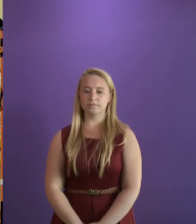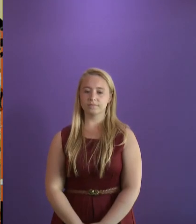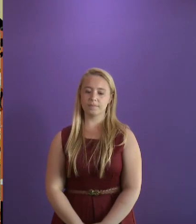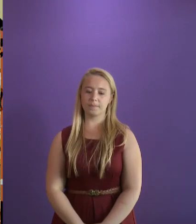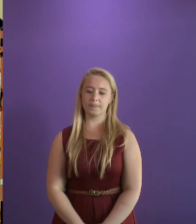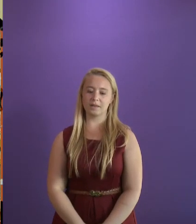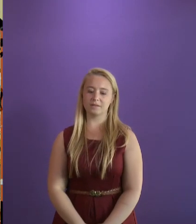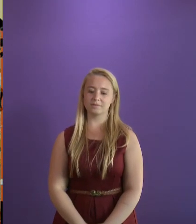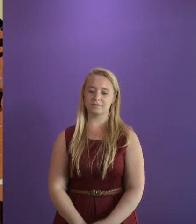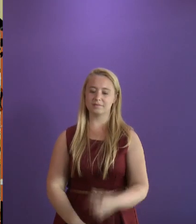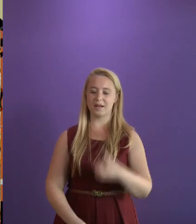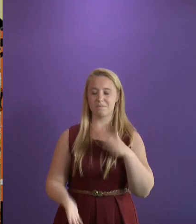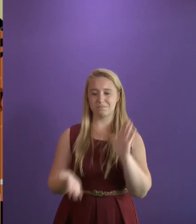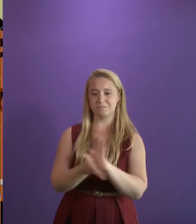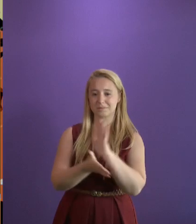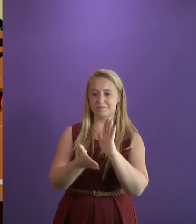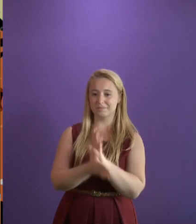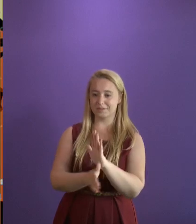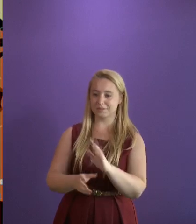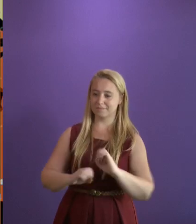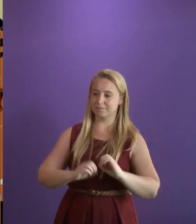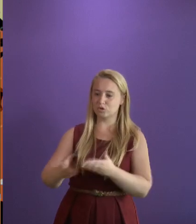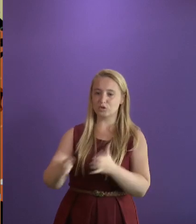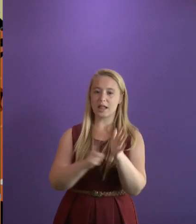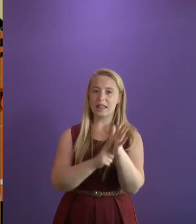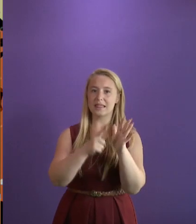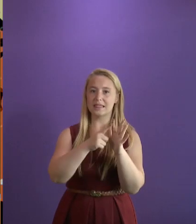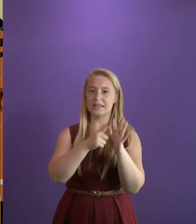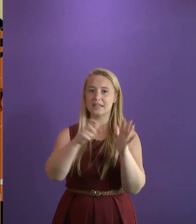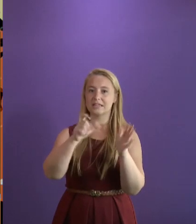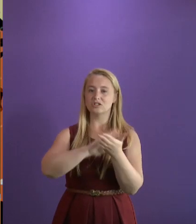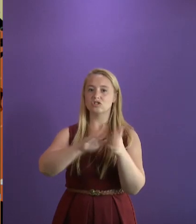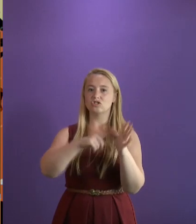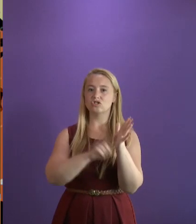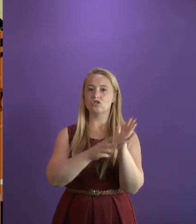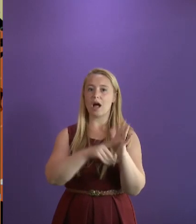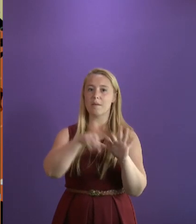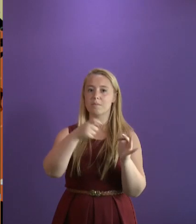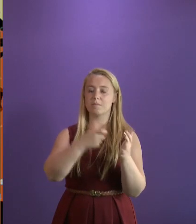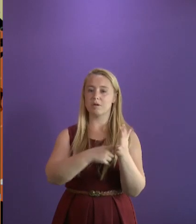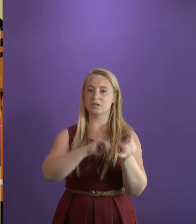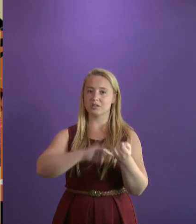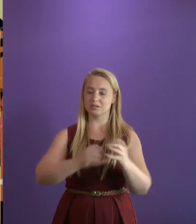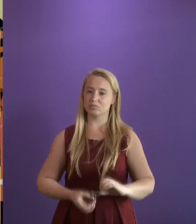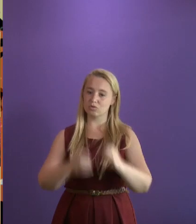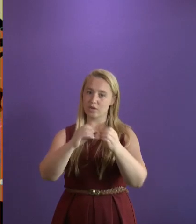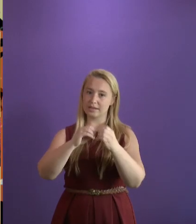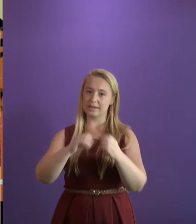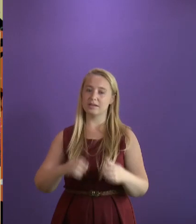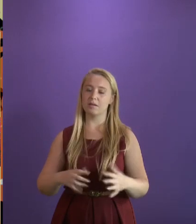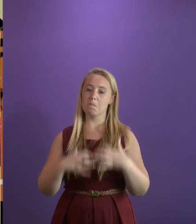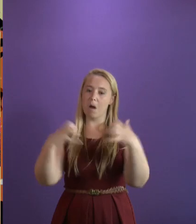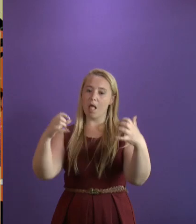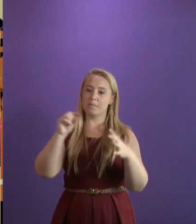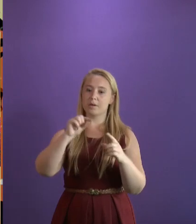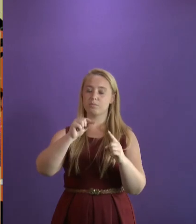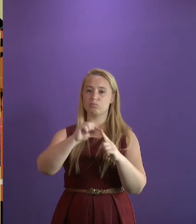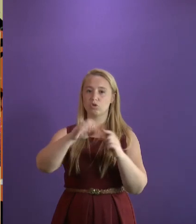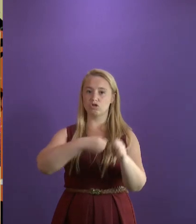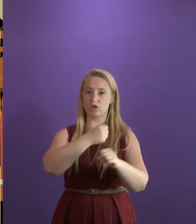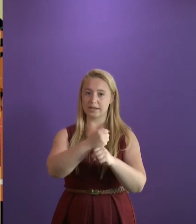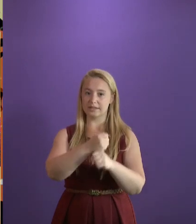It's now my pleasure to introduce Lee Chalmers, founder and director of the Parliament Project, and Patricia